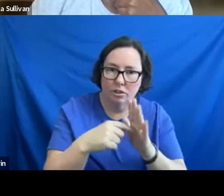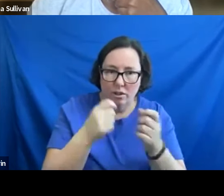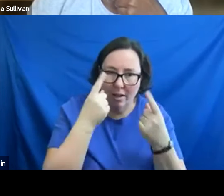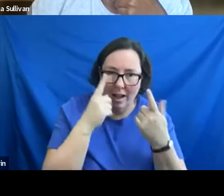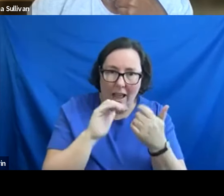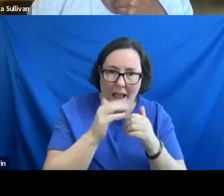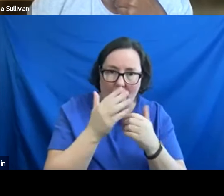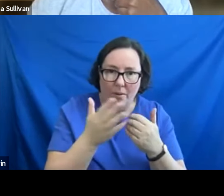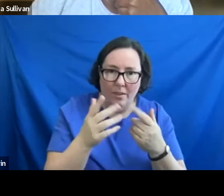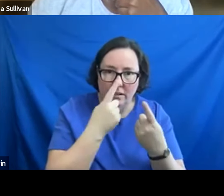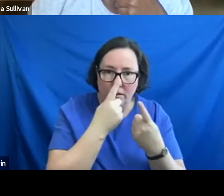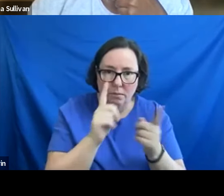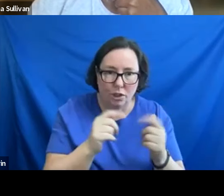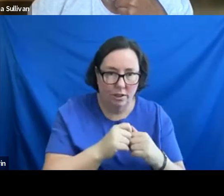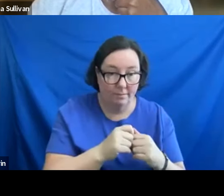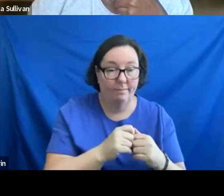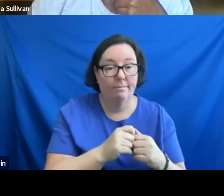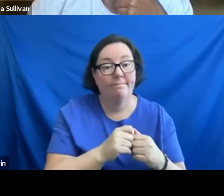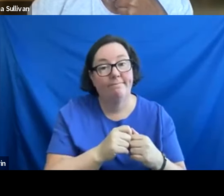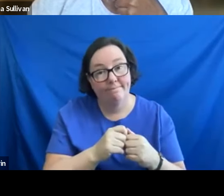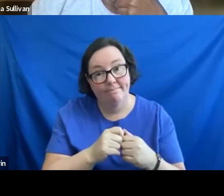things work. So there are